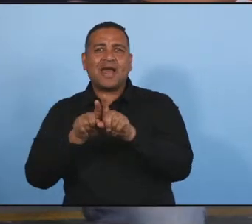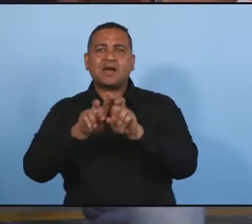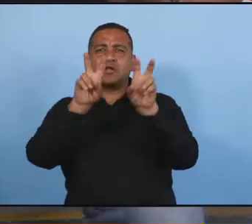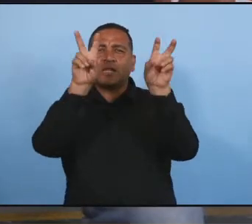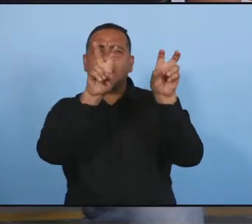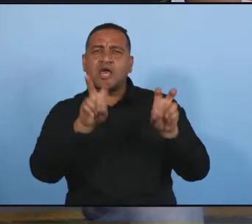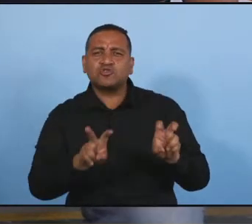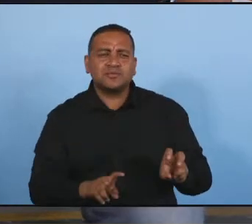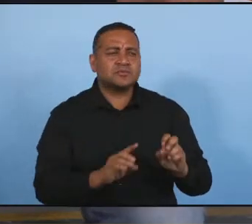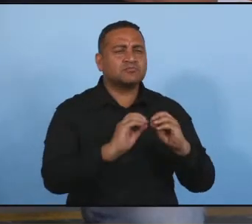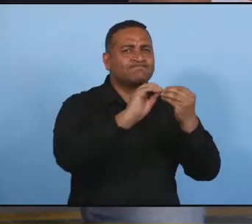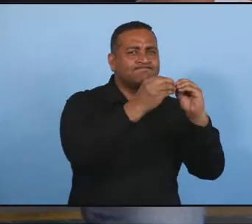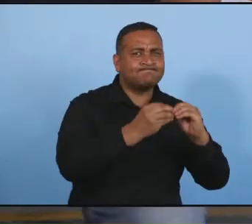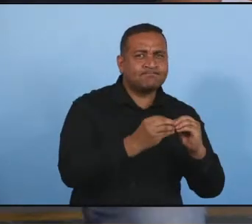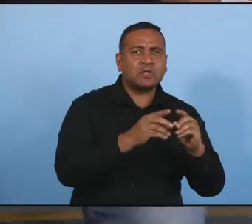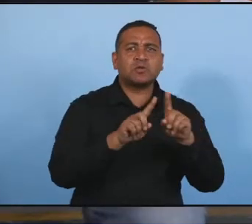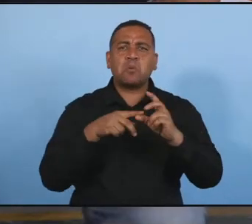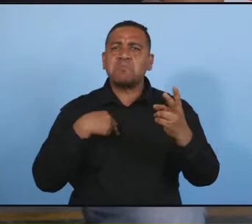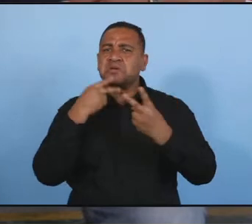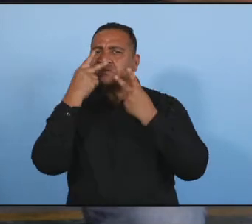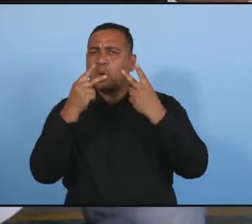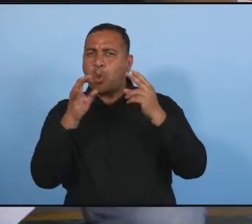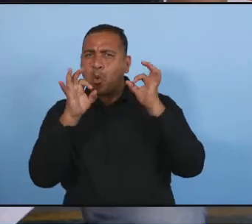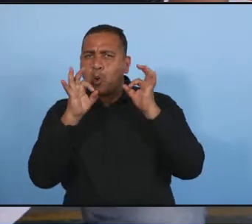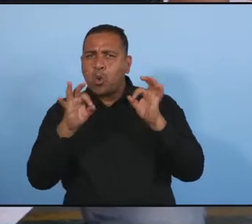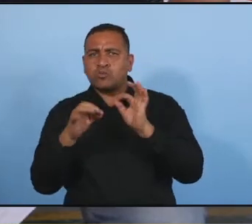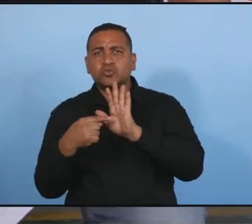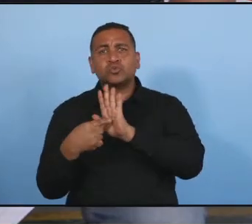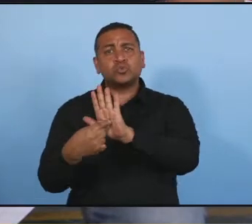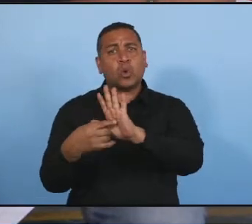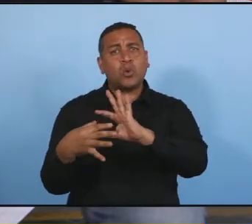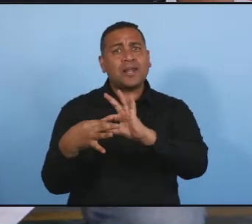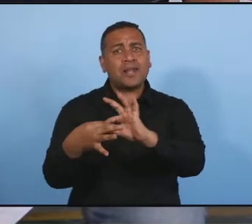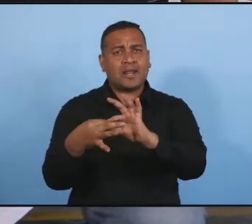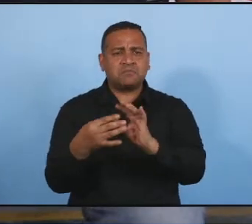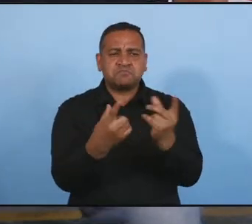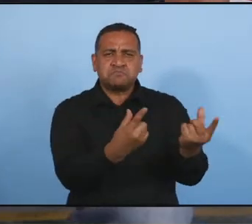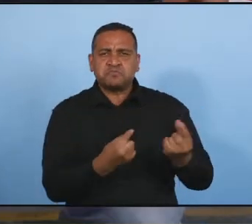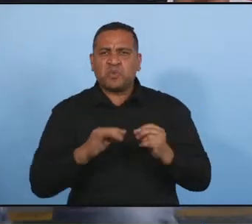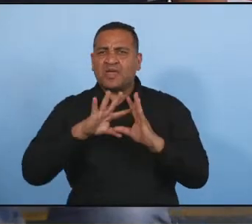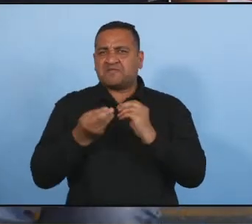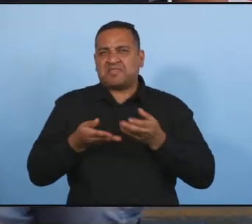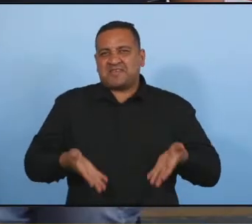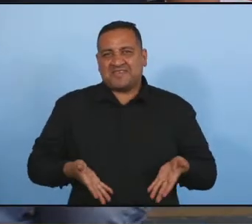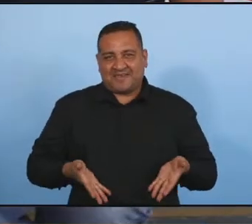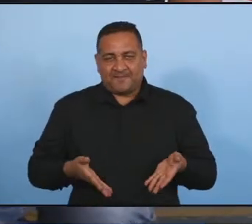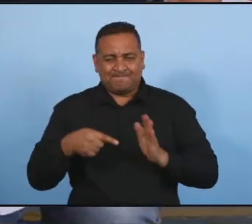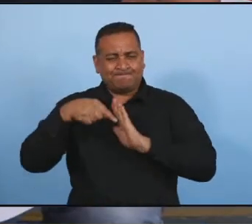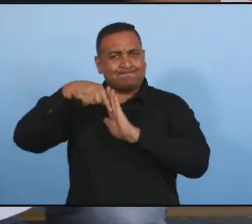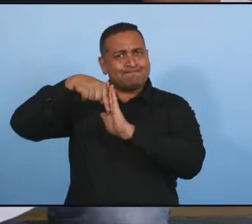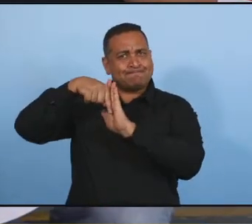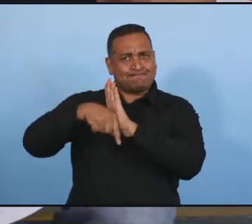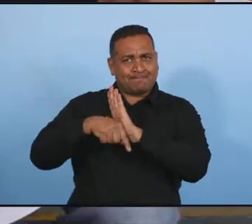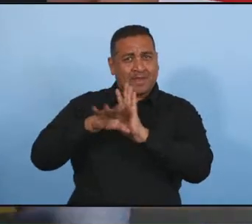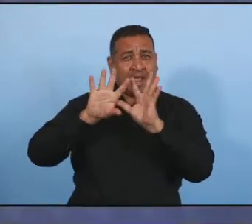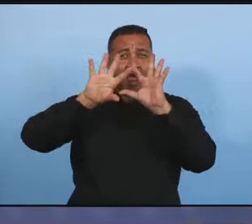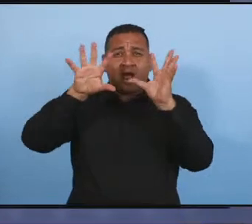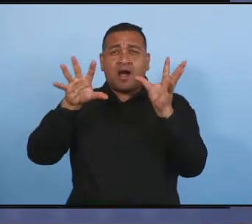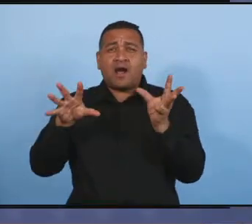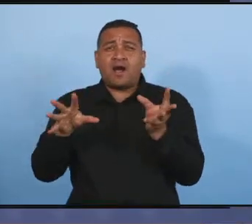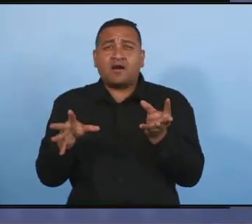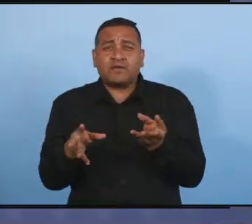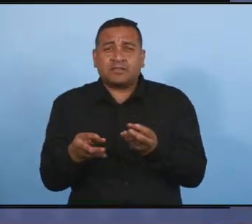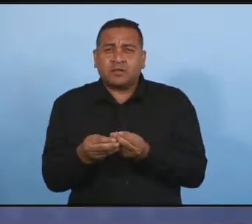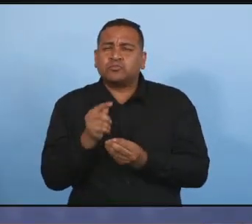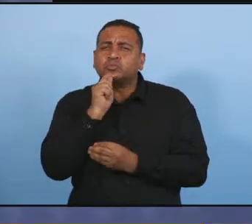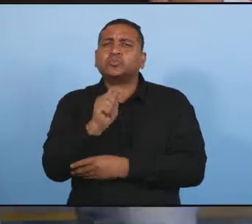find out exactly, because this is what the Link Show does. We bring you the meat on the bone, the details, because ultimately this is really that push that